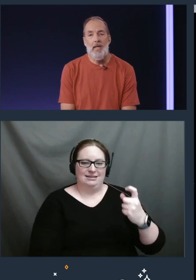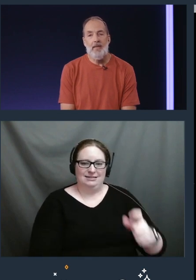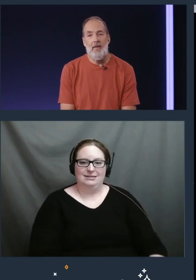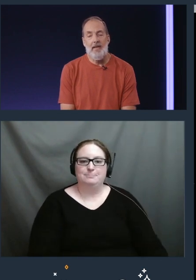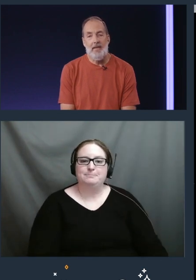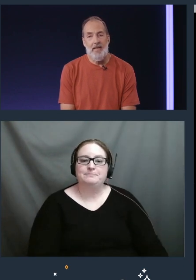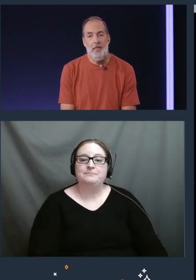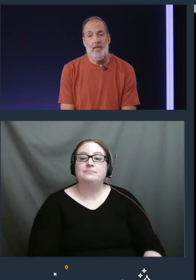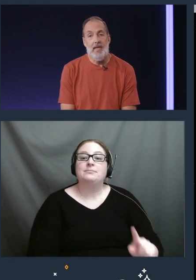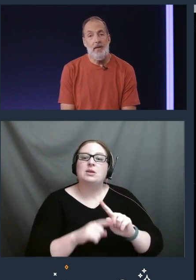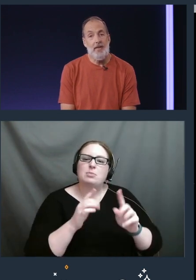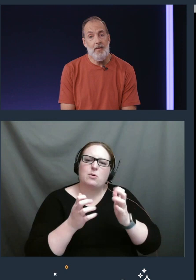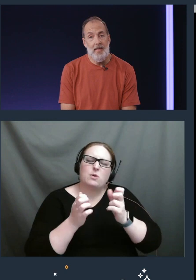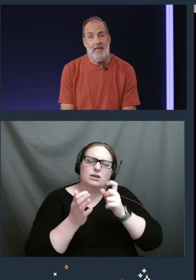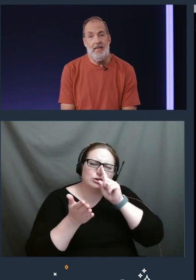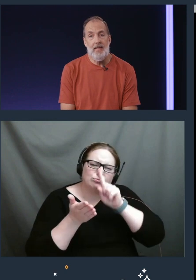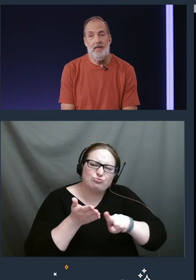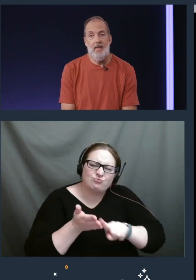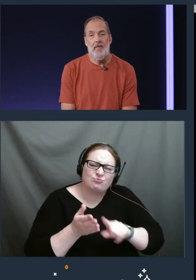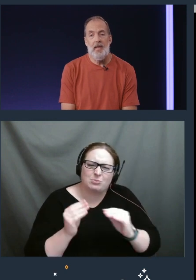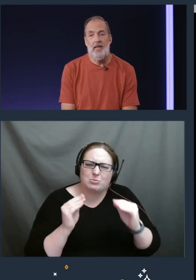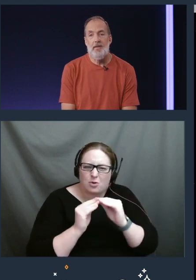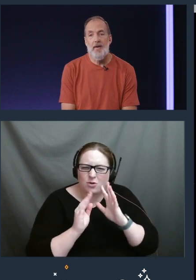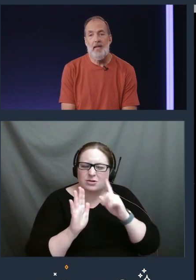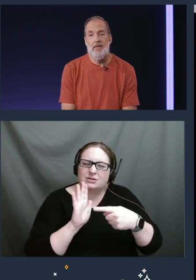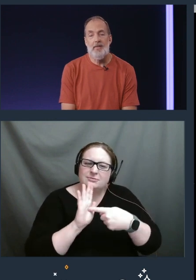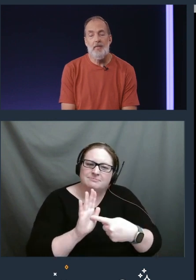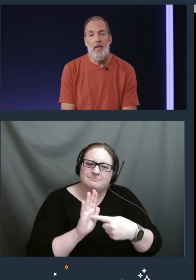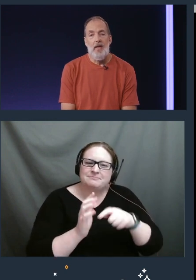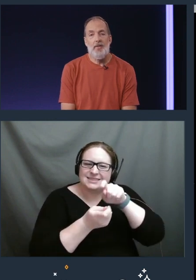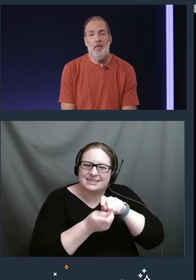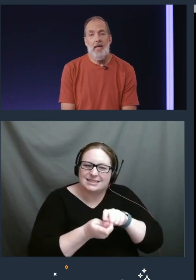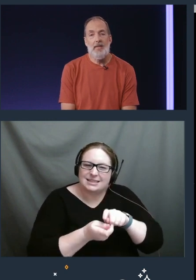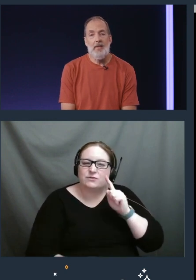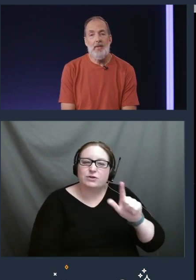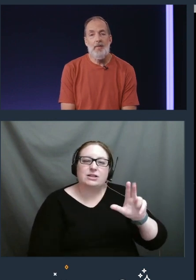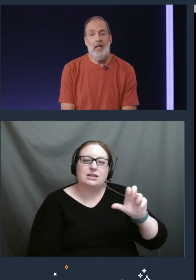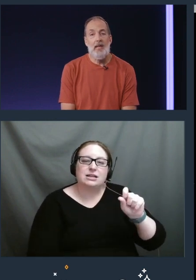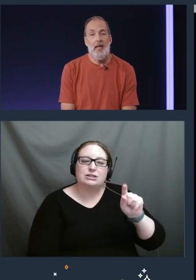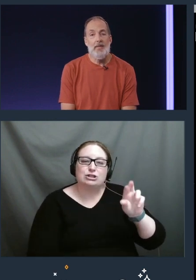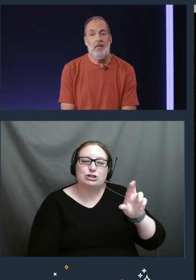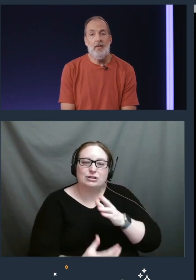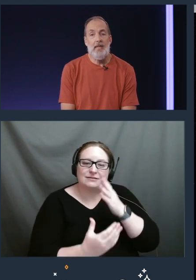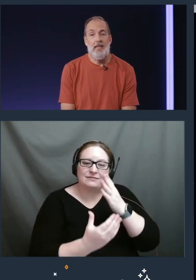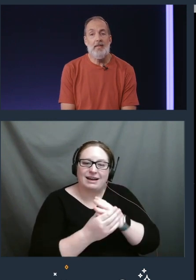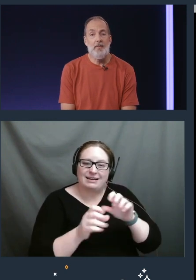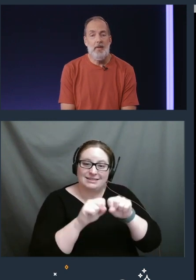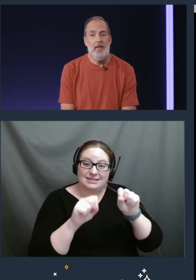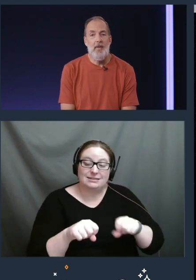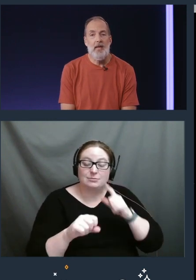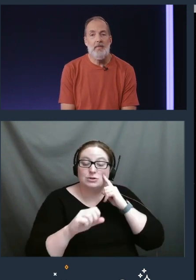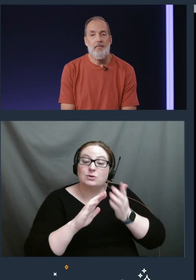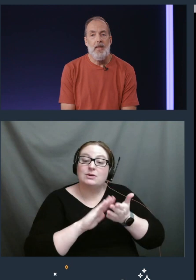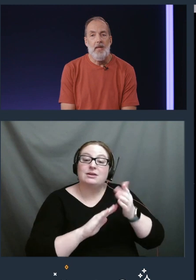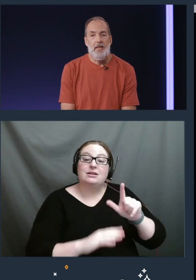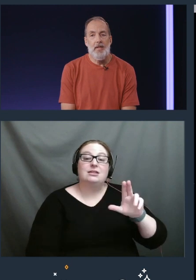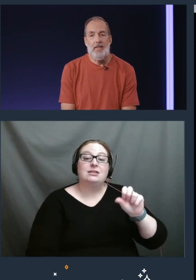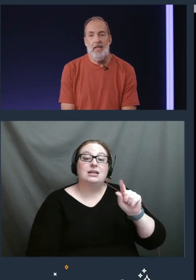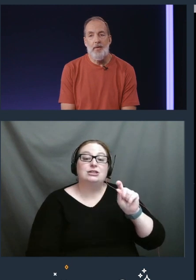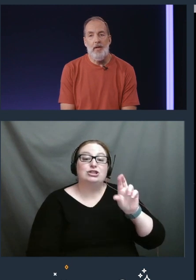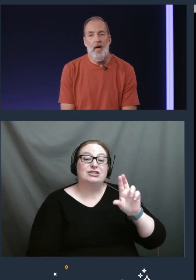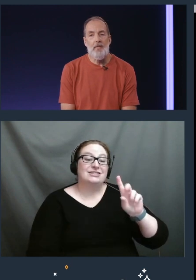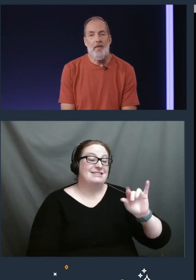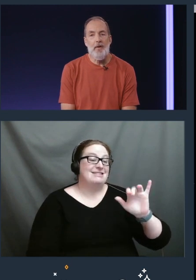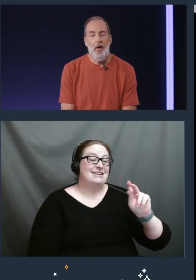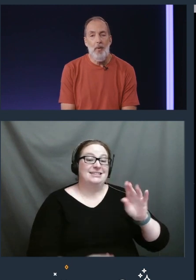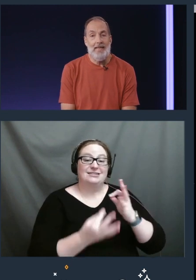But I want to dive a little deeper and take a look at some of the details of my Lustre file system. So I execute a Lustre disk free command. As you can see,